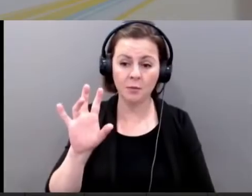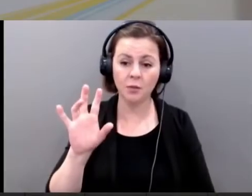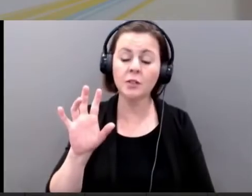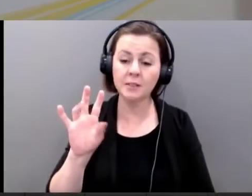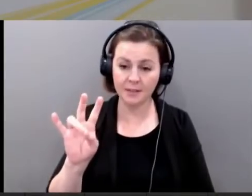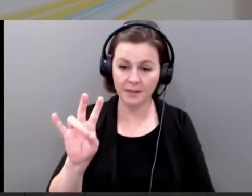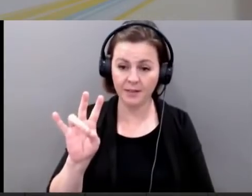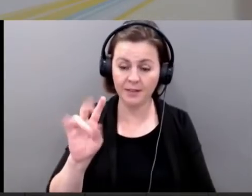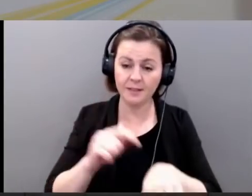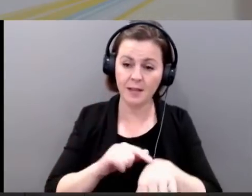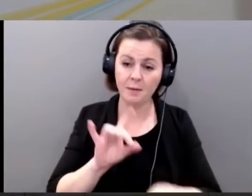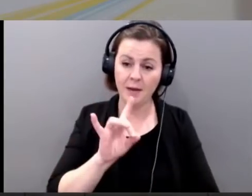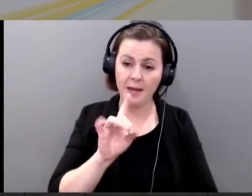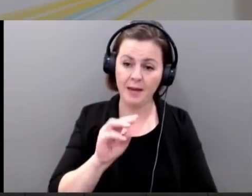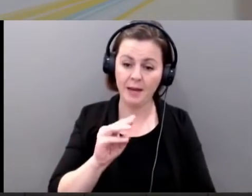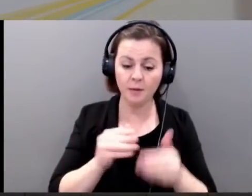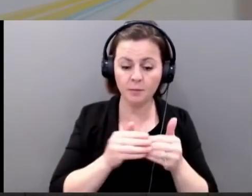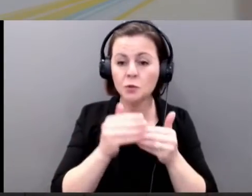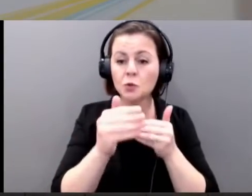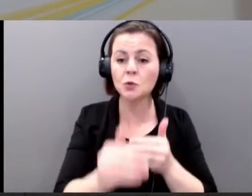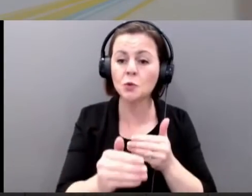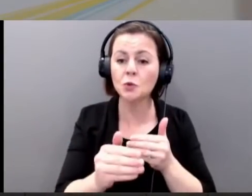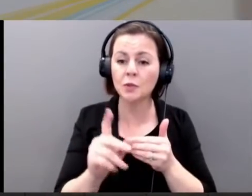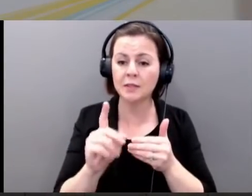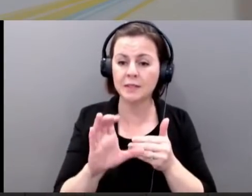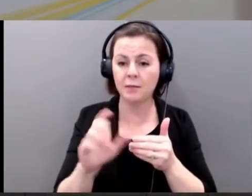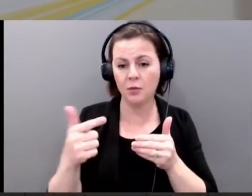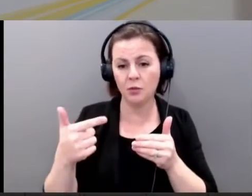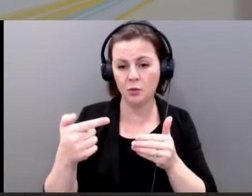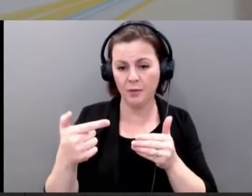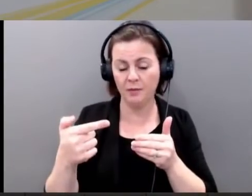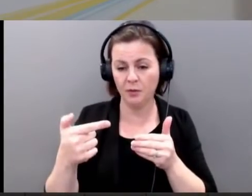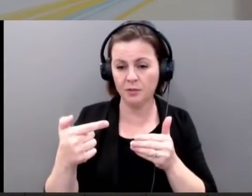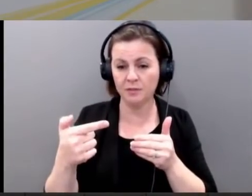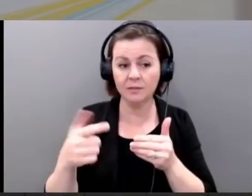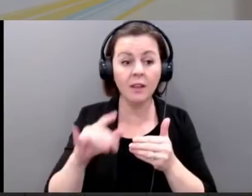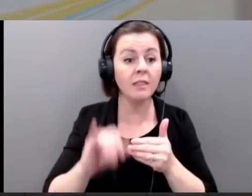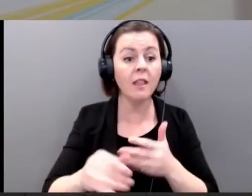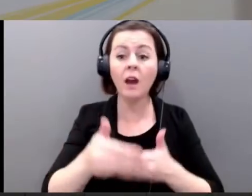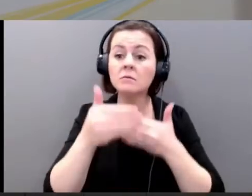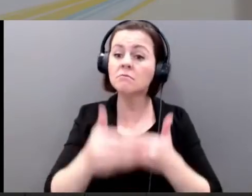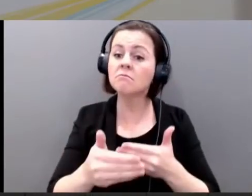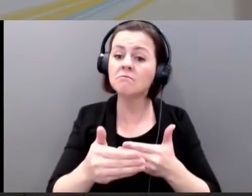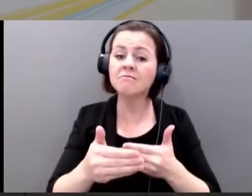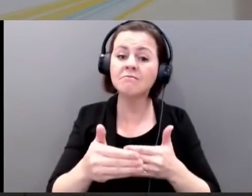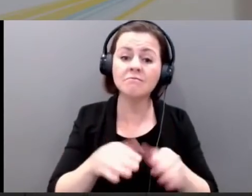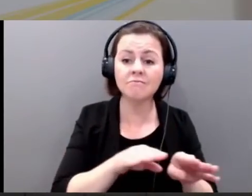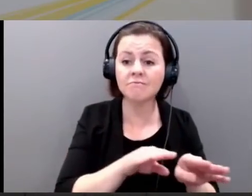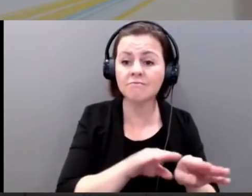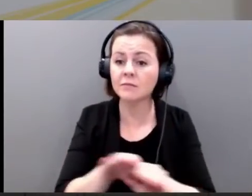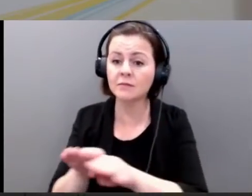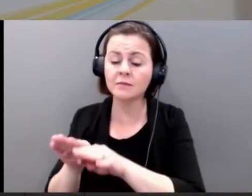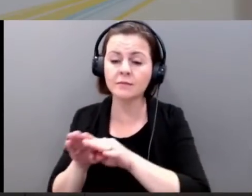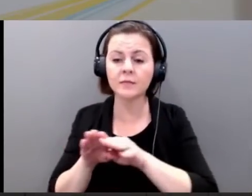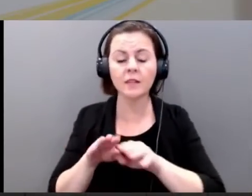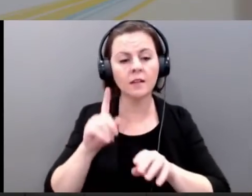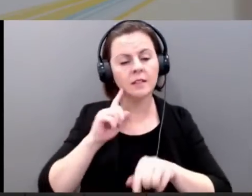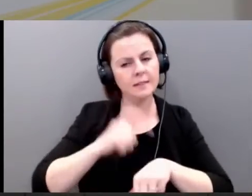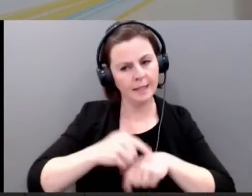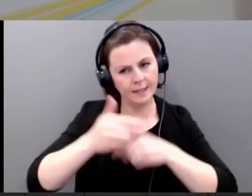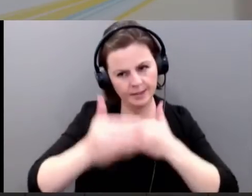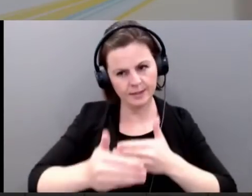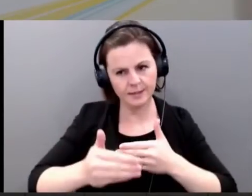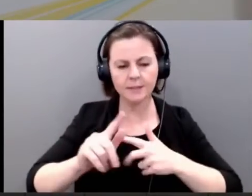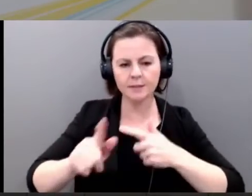21st. This circuit breaker approach is meant to be a time-limited intervention in order to get control of the situation and